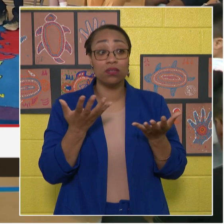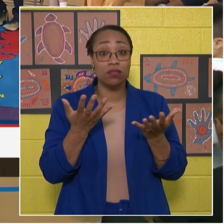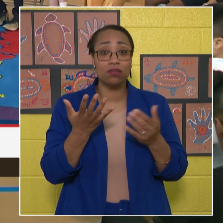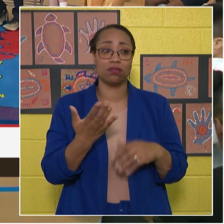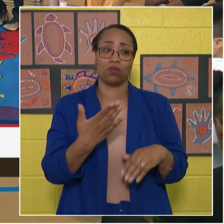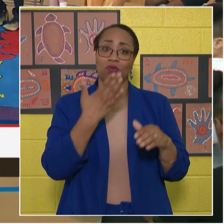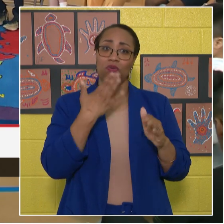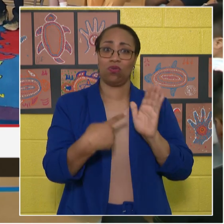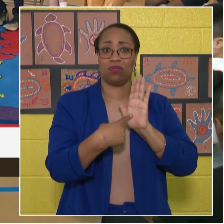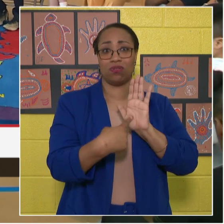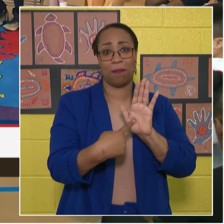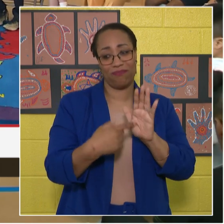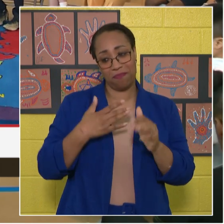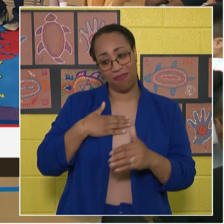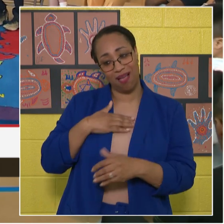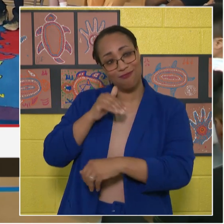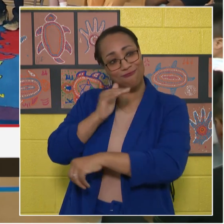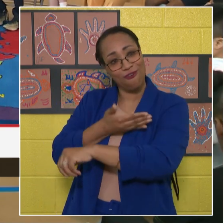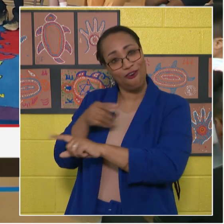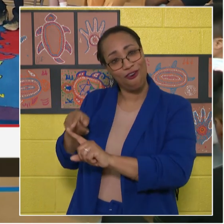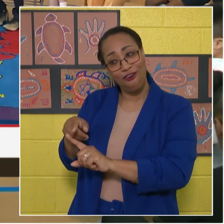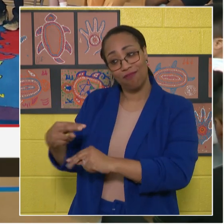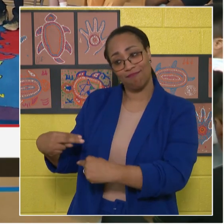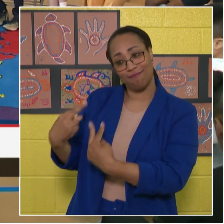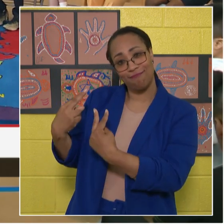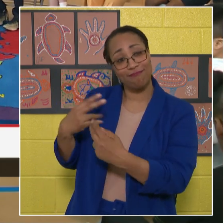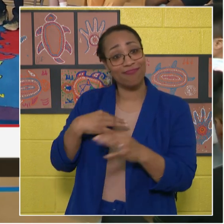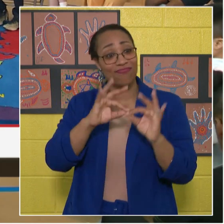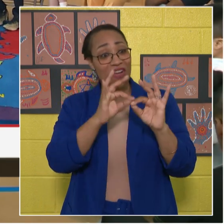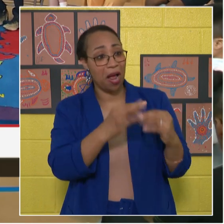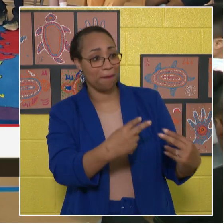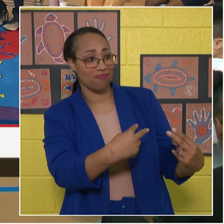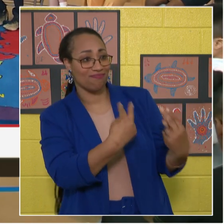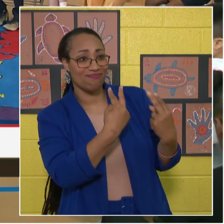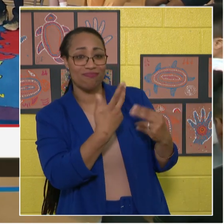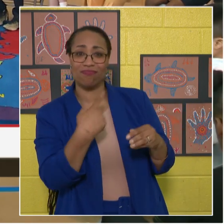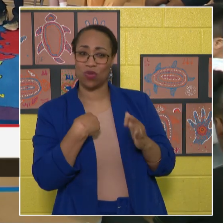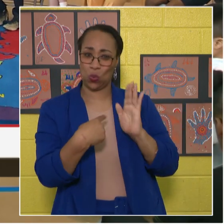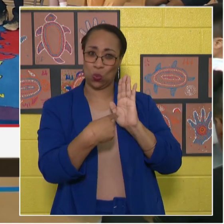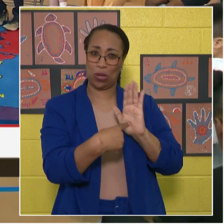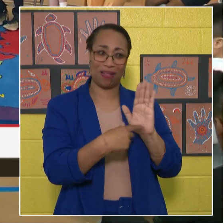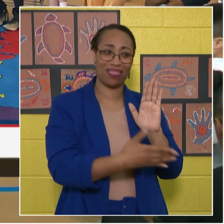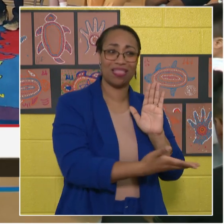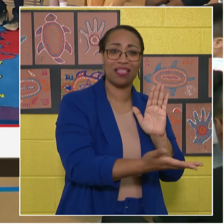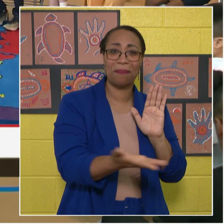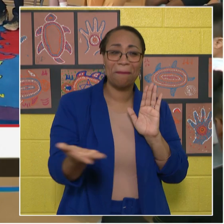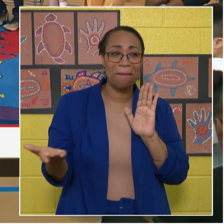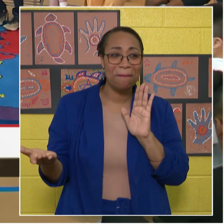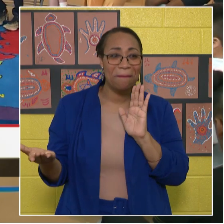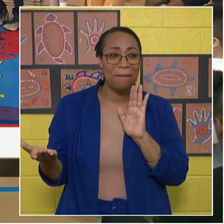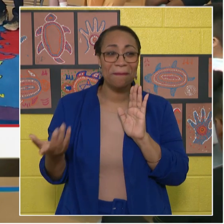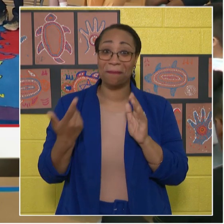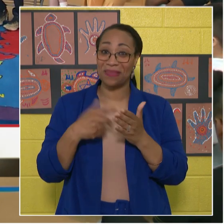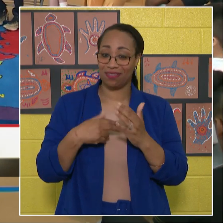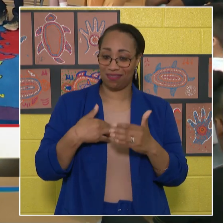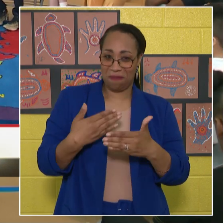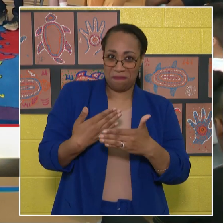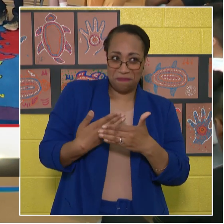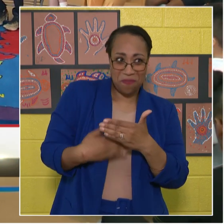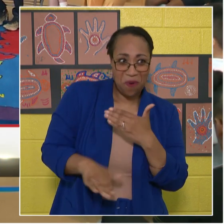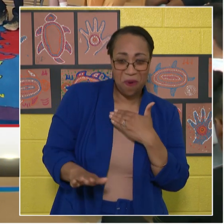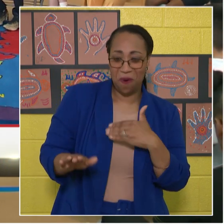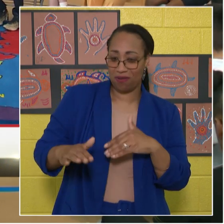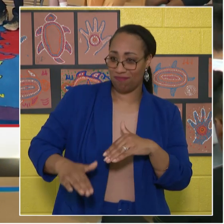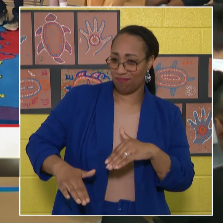my family, and a good representation of what it means to be born and raised in Washington, D.C., and be able